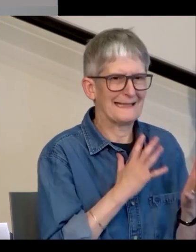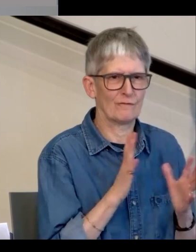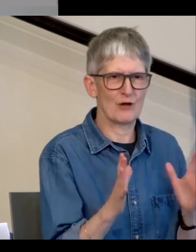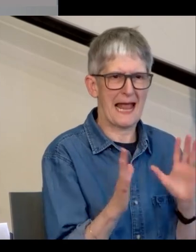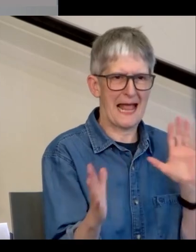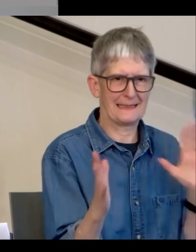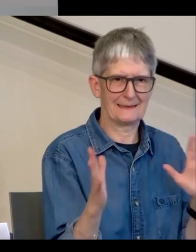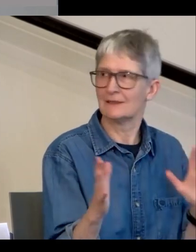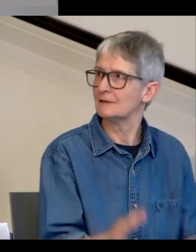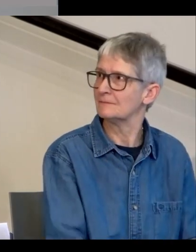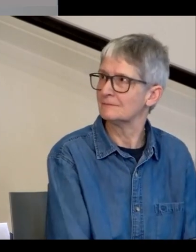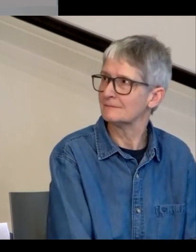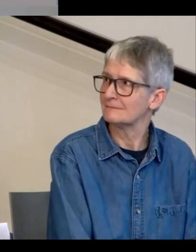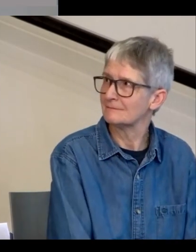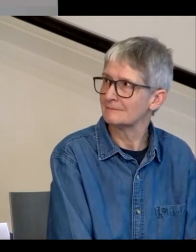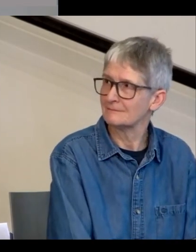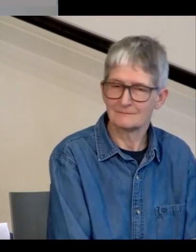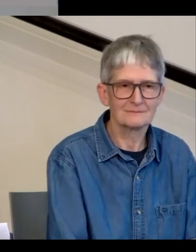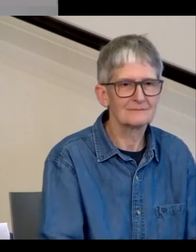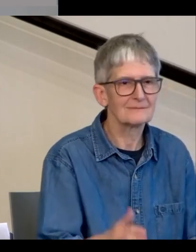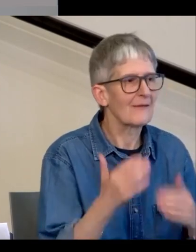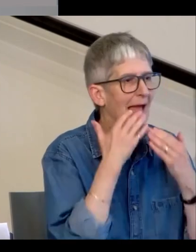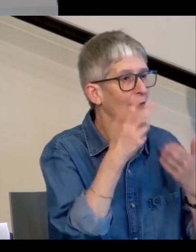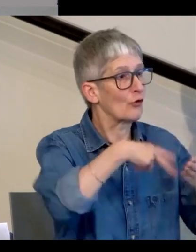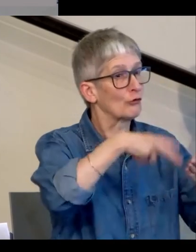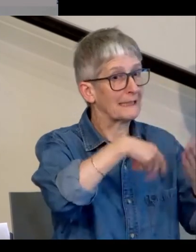Right. Back to the passage. Thank you for the reading.